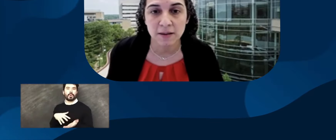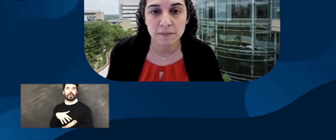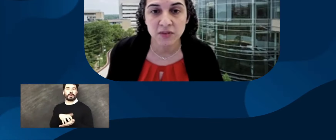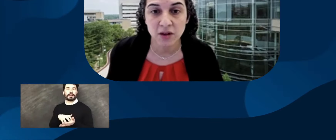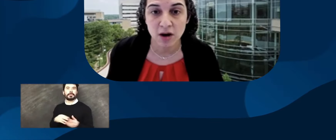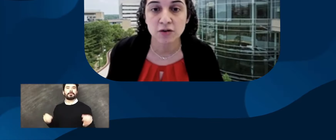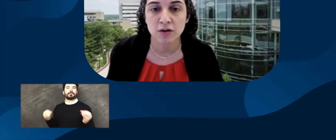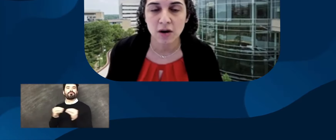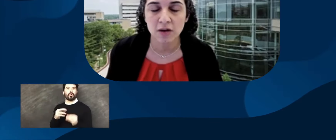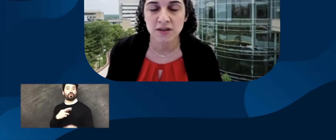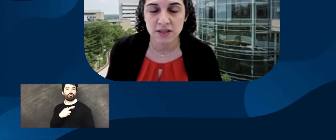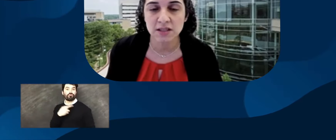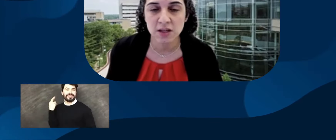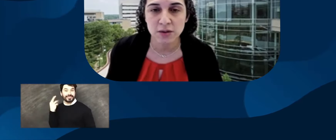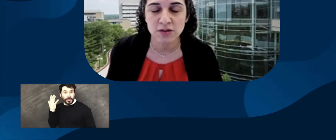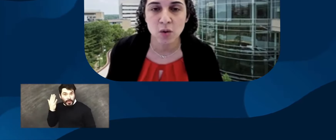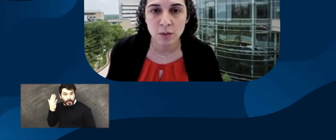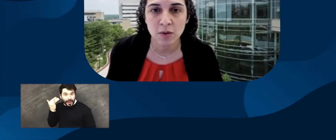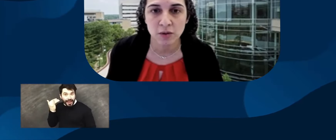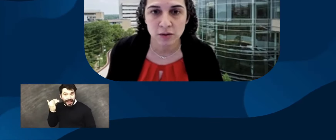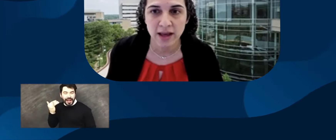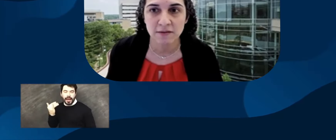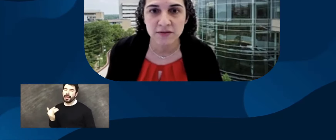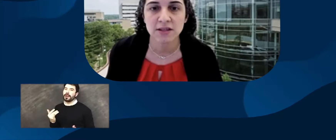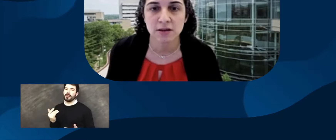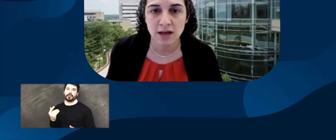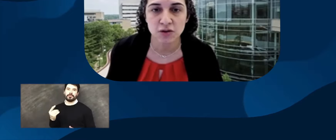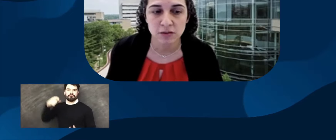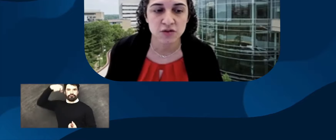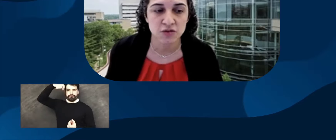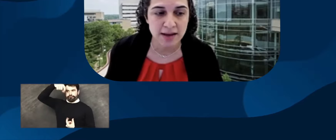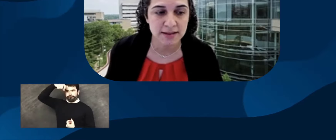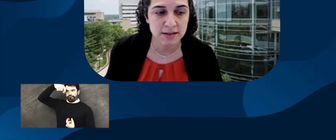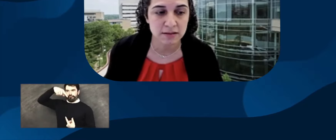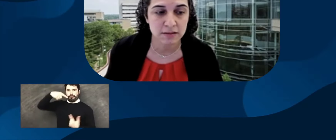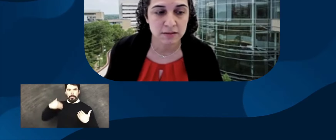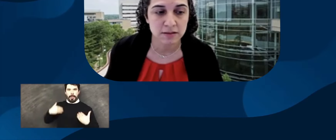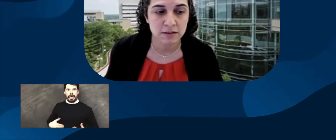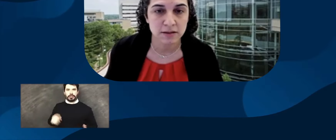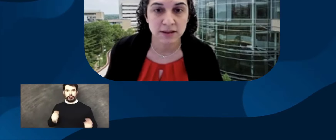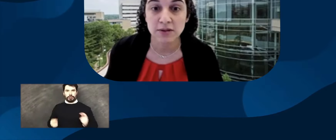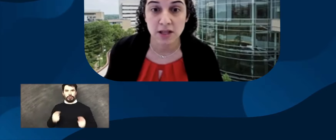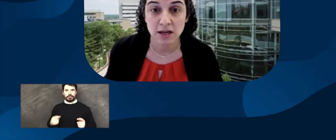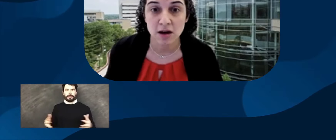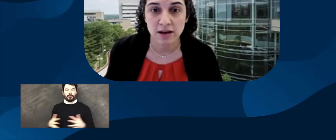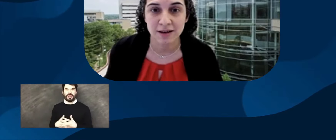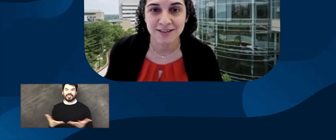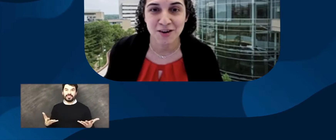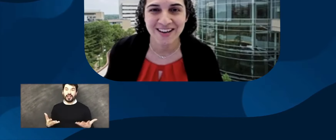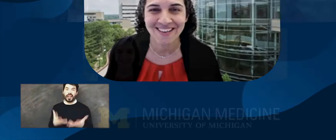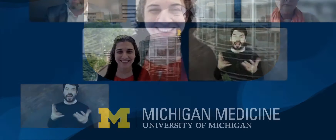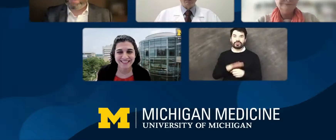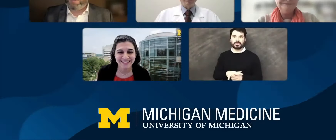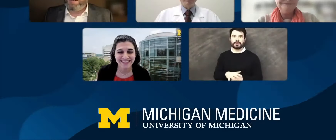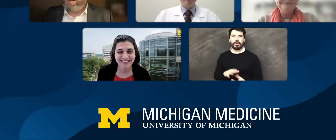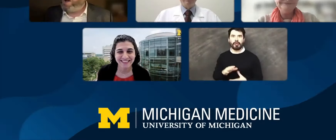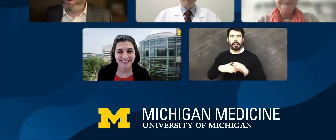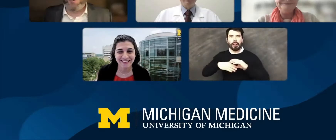that they're under this continuous hormonal and physiological stress. That was a lot of talking,